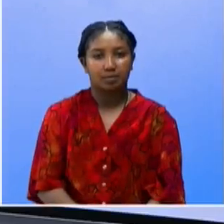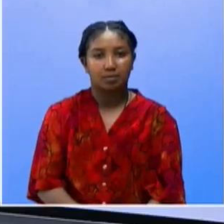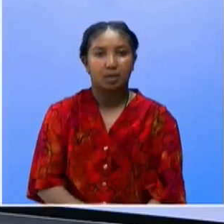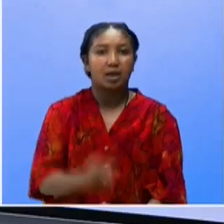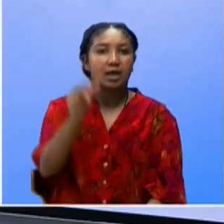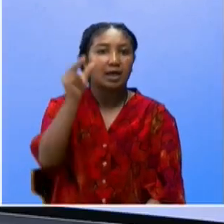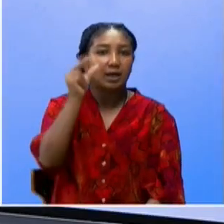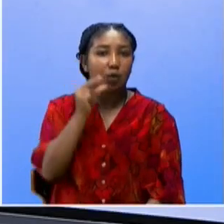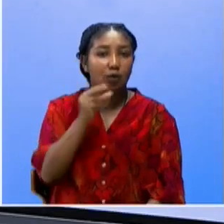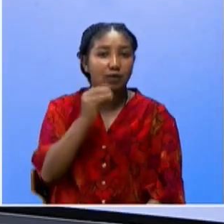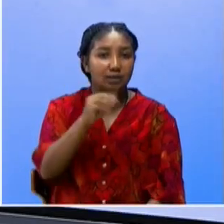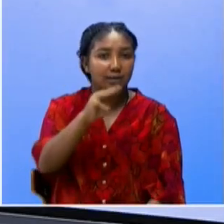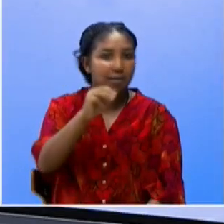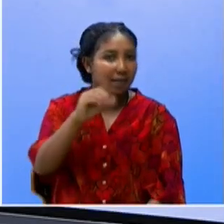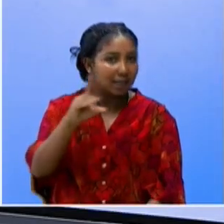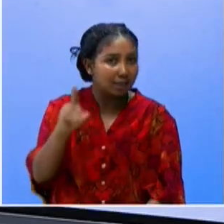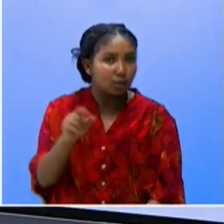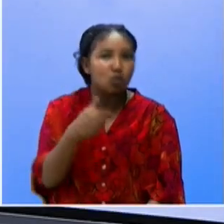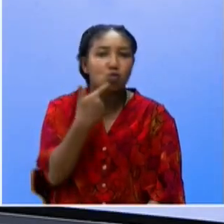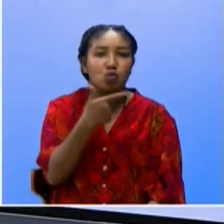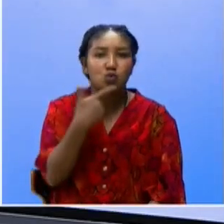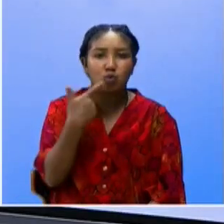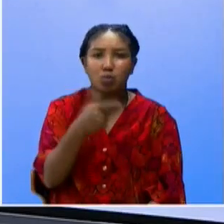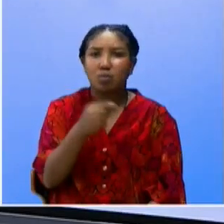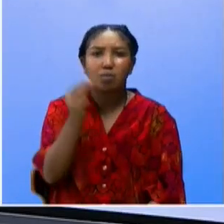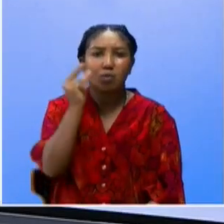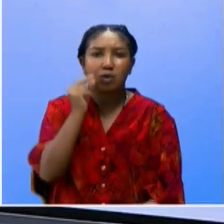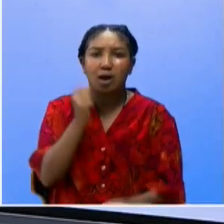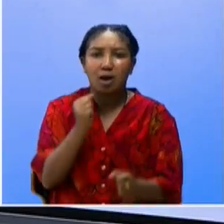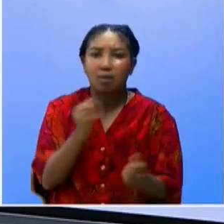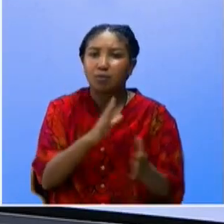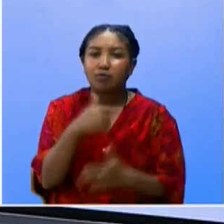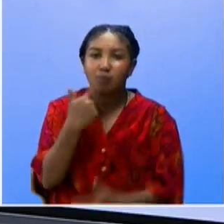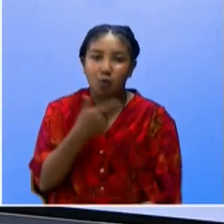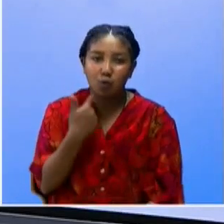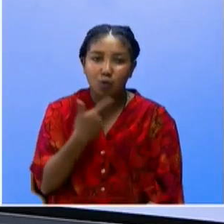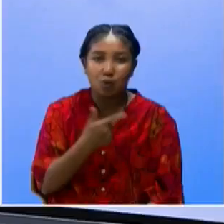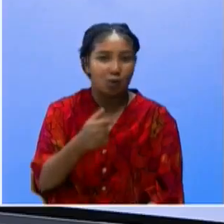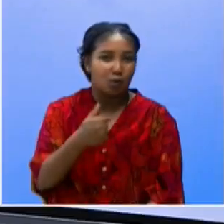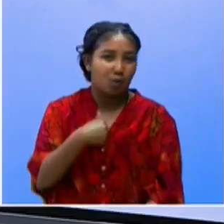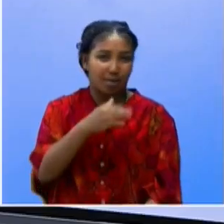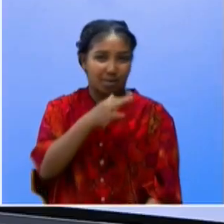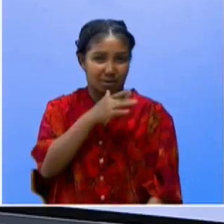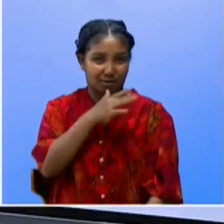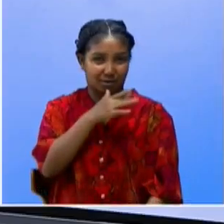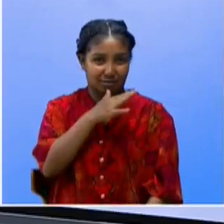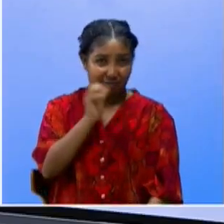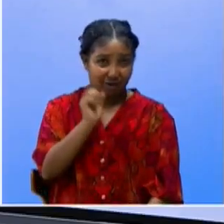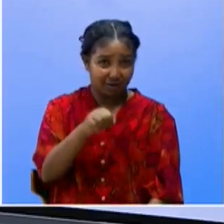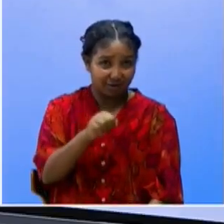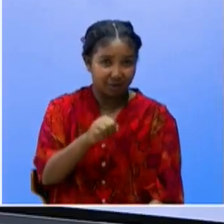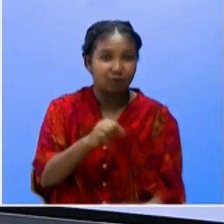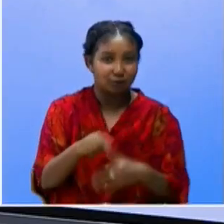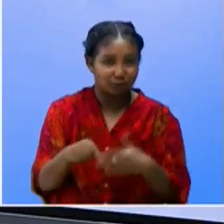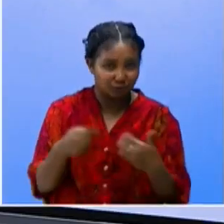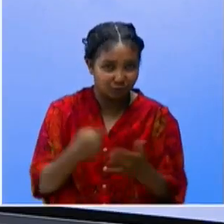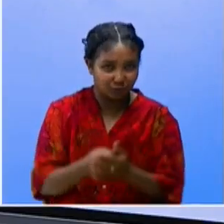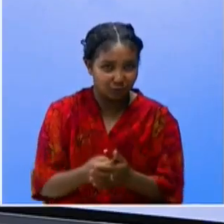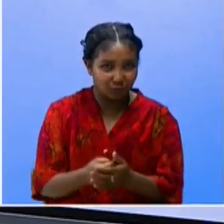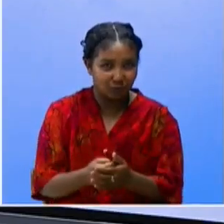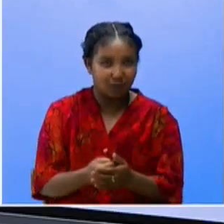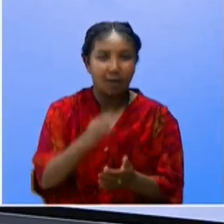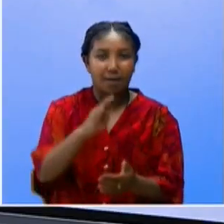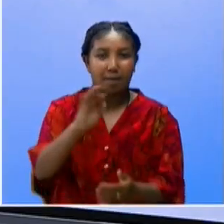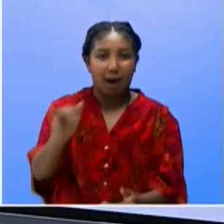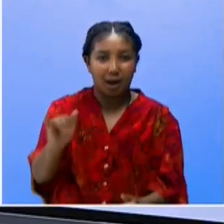Coffee is made. Who is the doer of the action? My mother, isn't it? So,